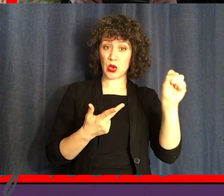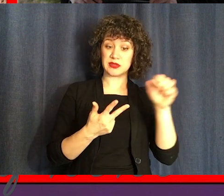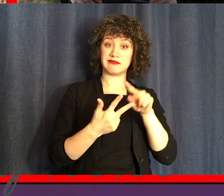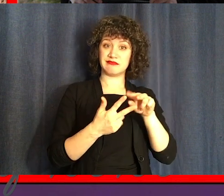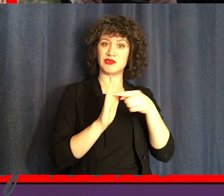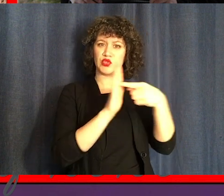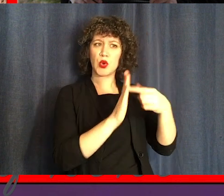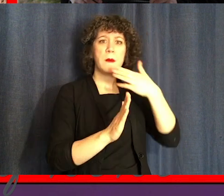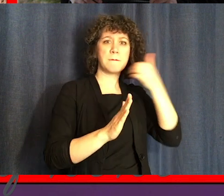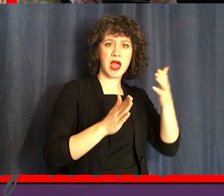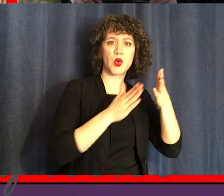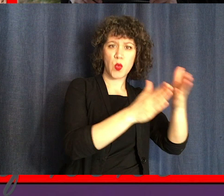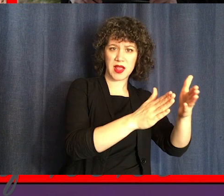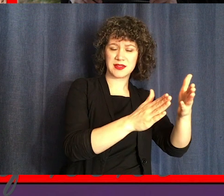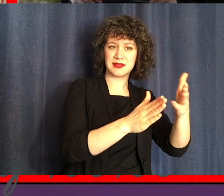year.